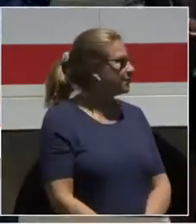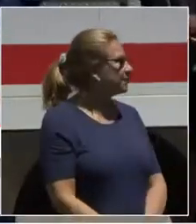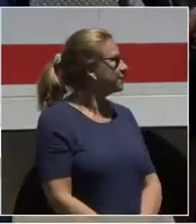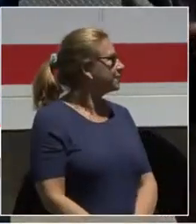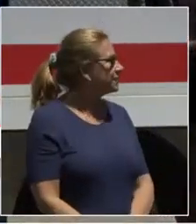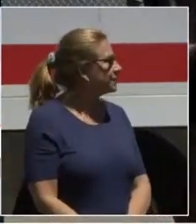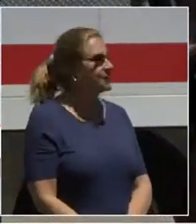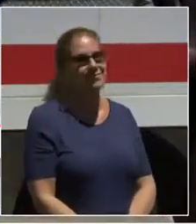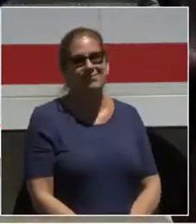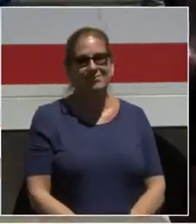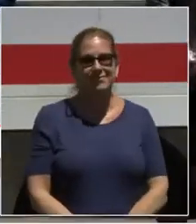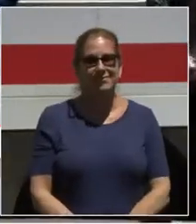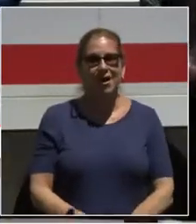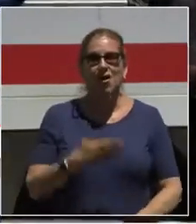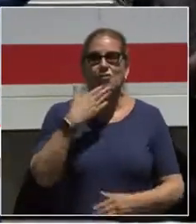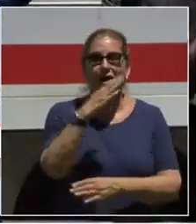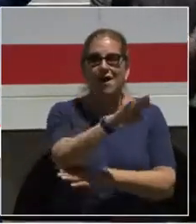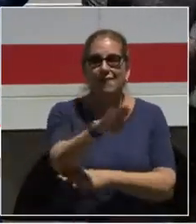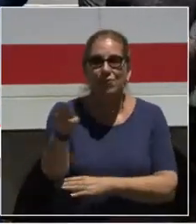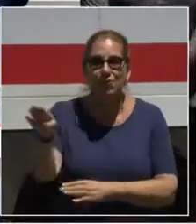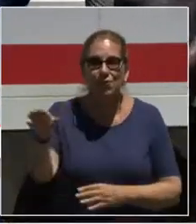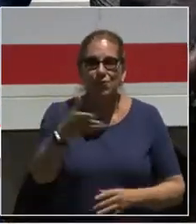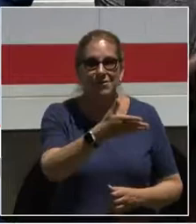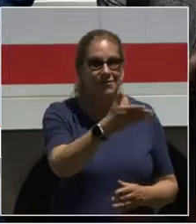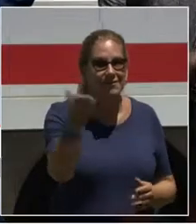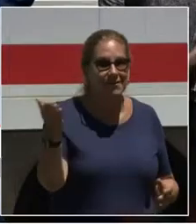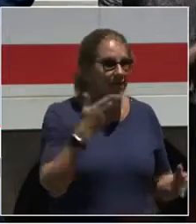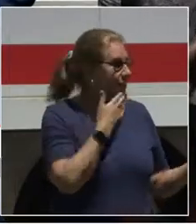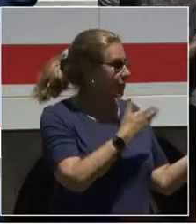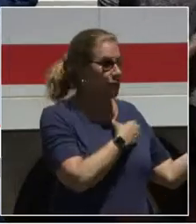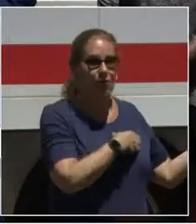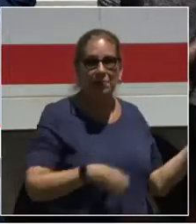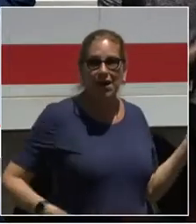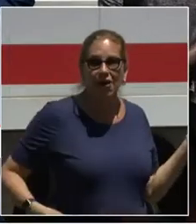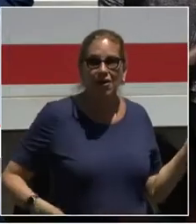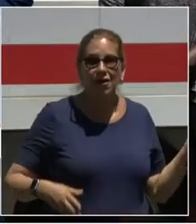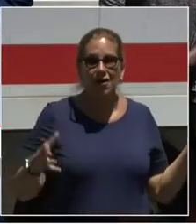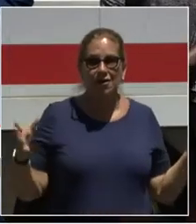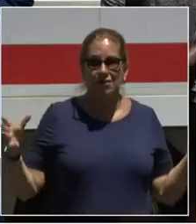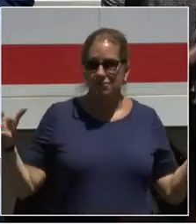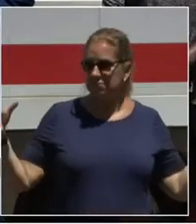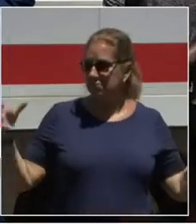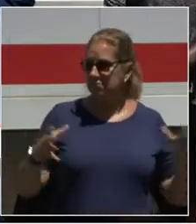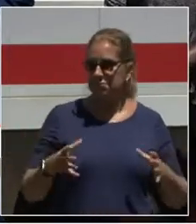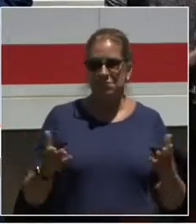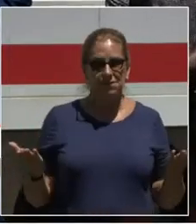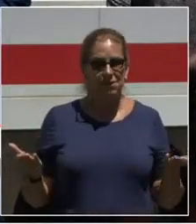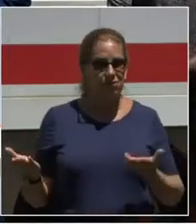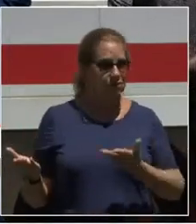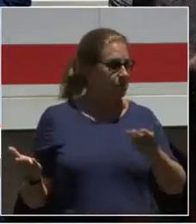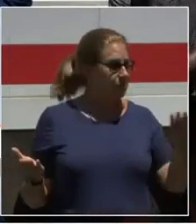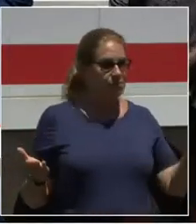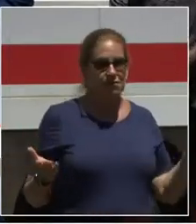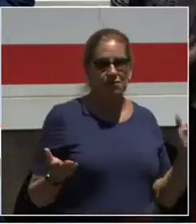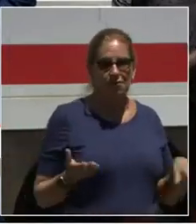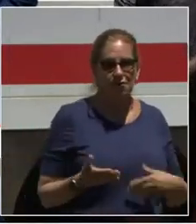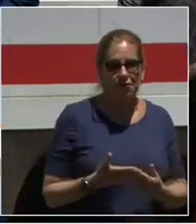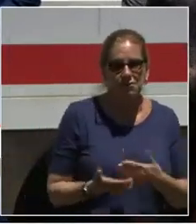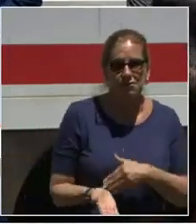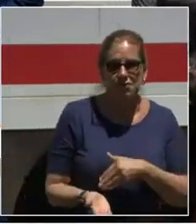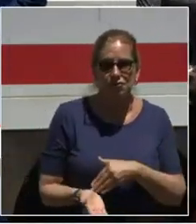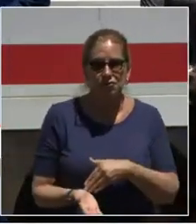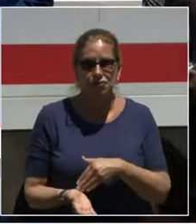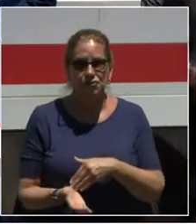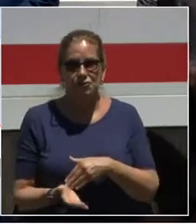Good afternoon, everyone. Thank you, Mayor, so much for bringing us all together today, and all of the doctors, Dr. Rhodes, Dr. Farley, Dr.